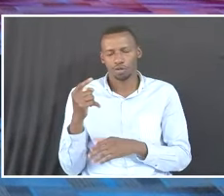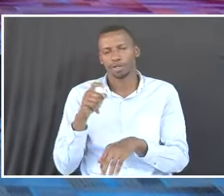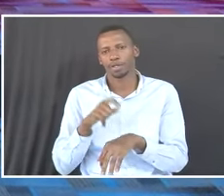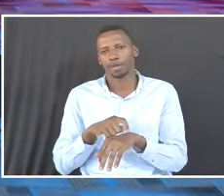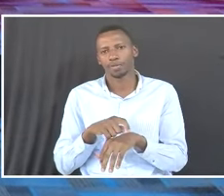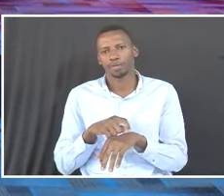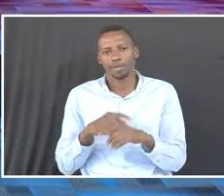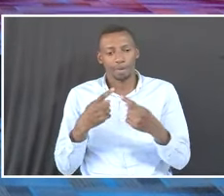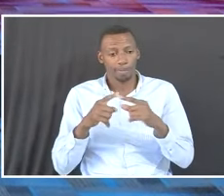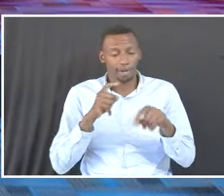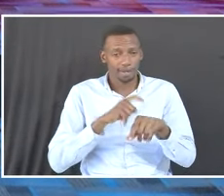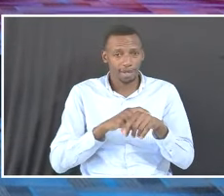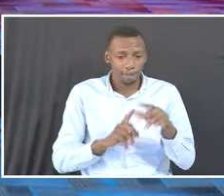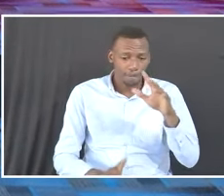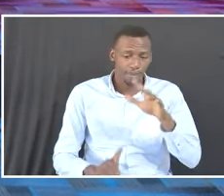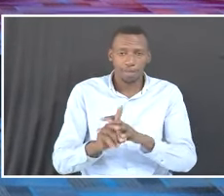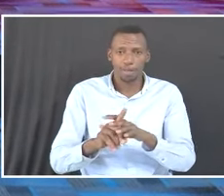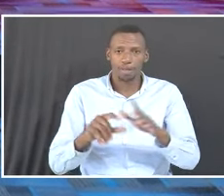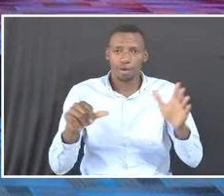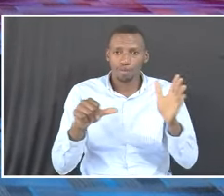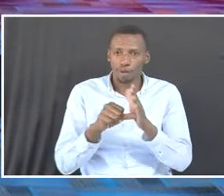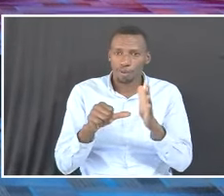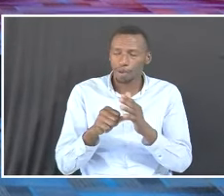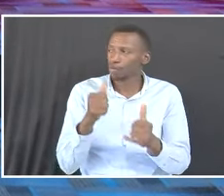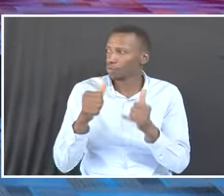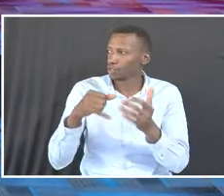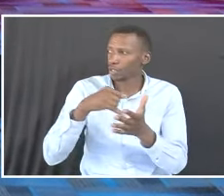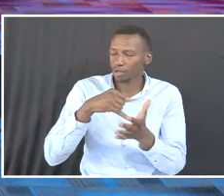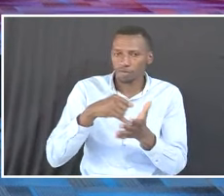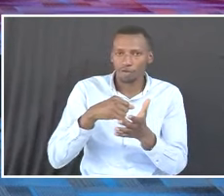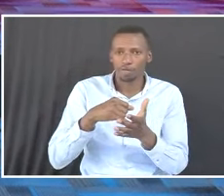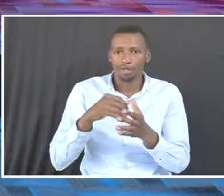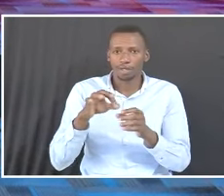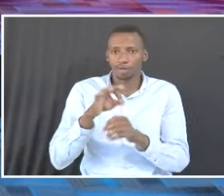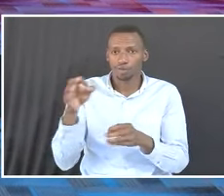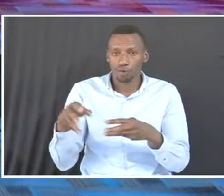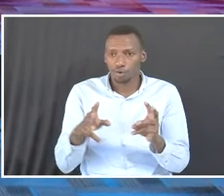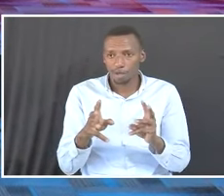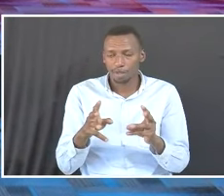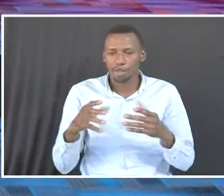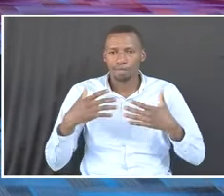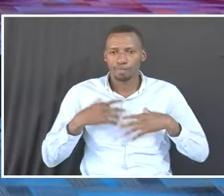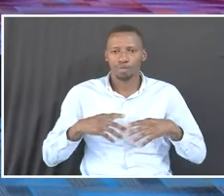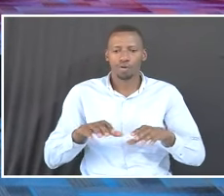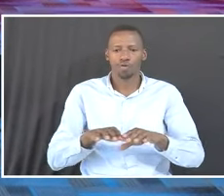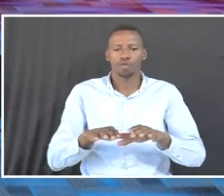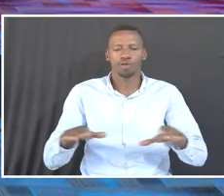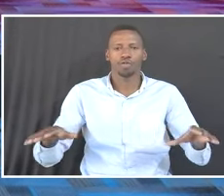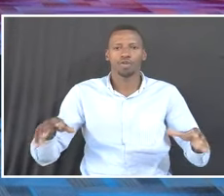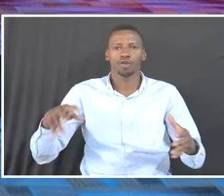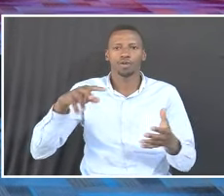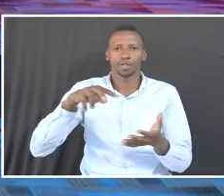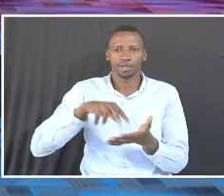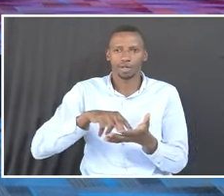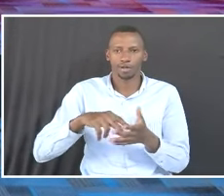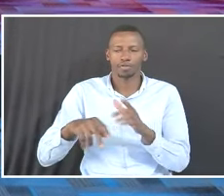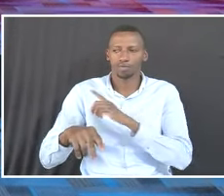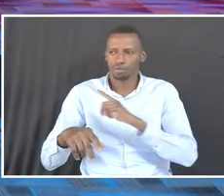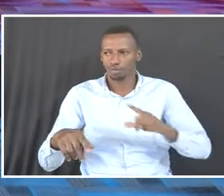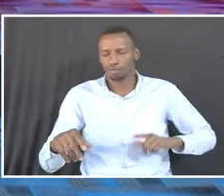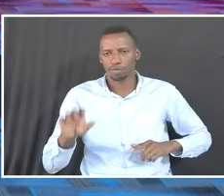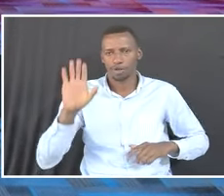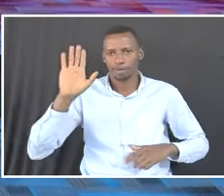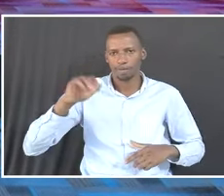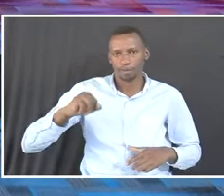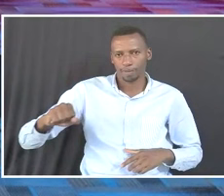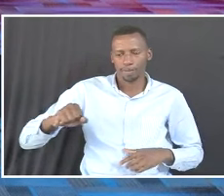When a crisis involving spirituality comes, it is the people on the floor who stand on the Lord's side.